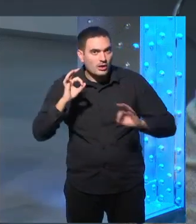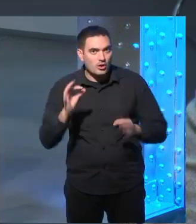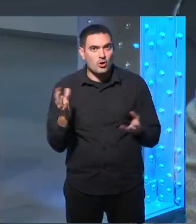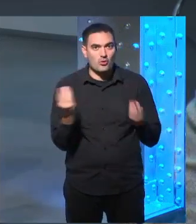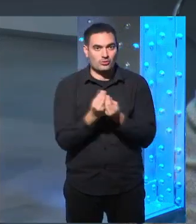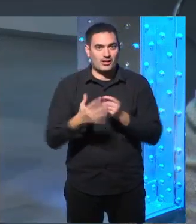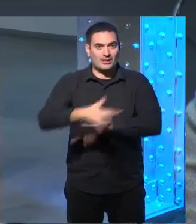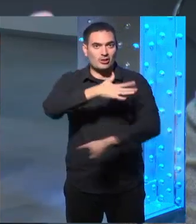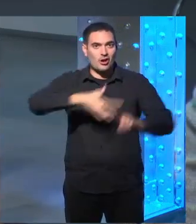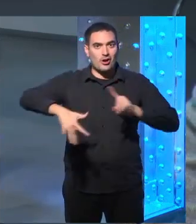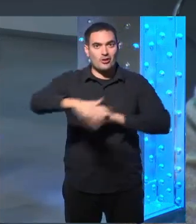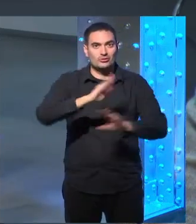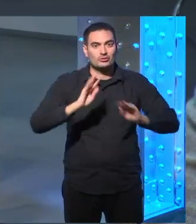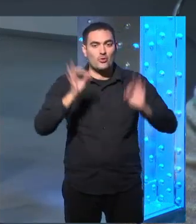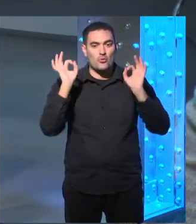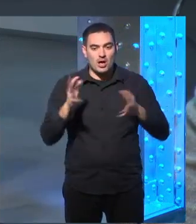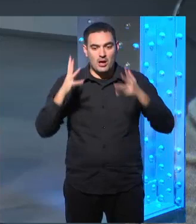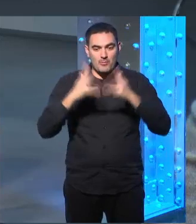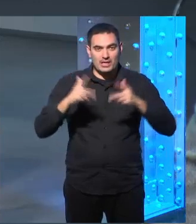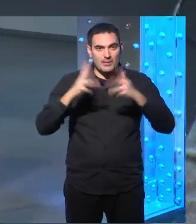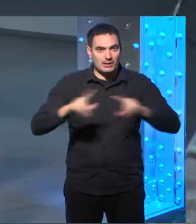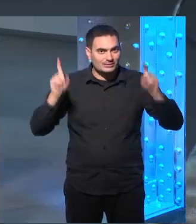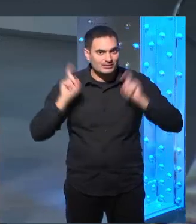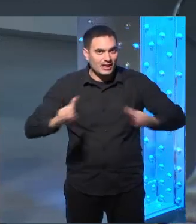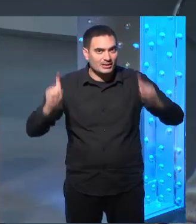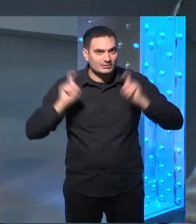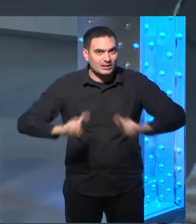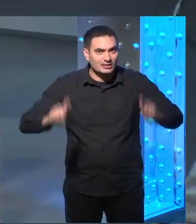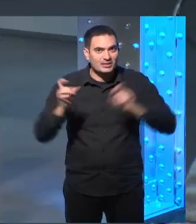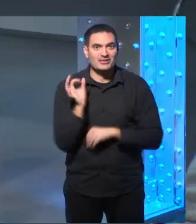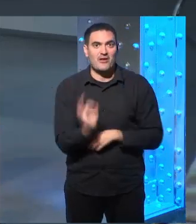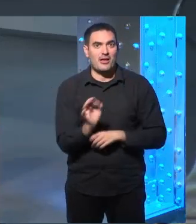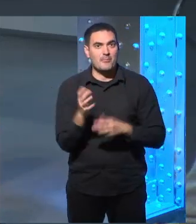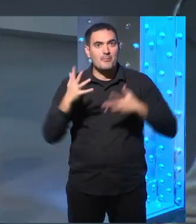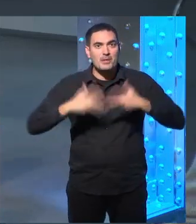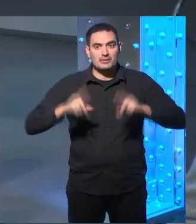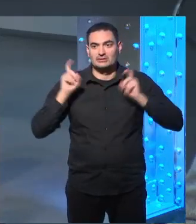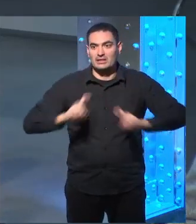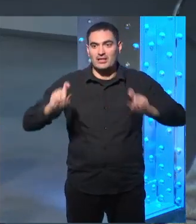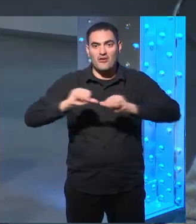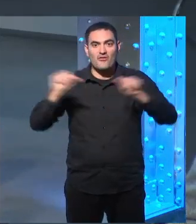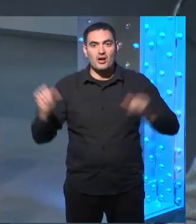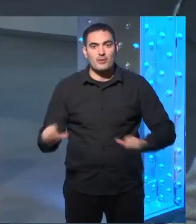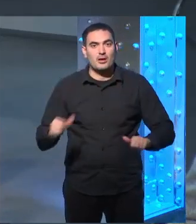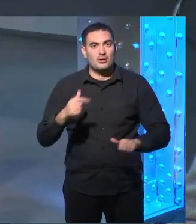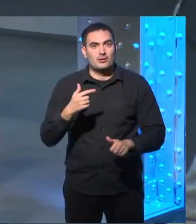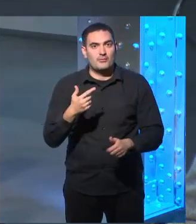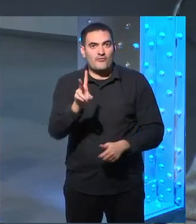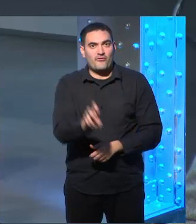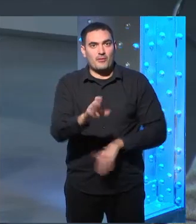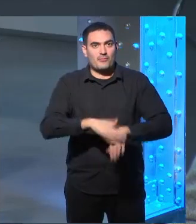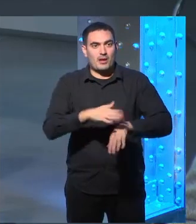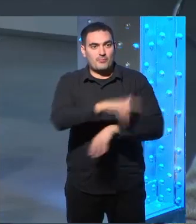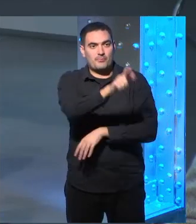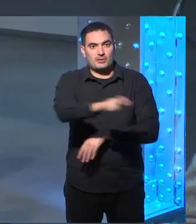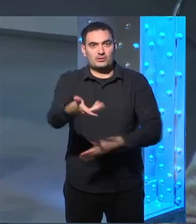a consistent way of thinking, and the same with maths. We need to